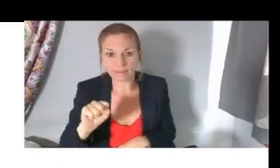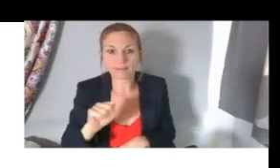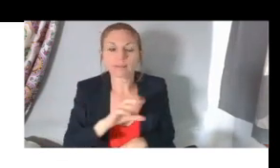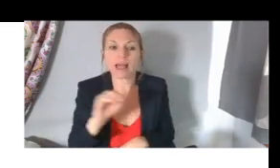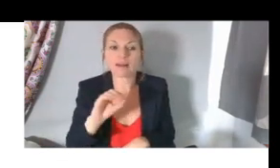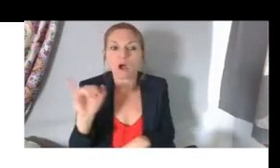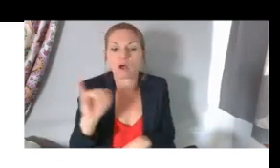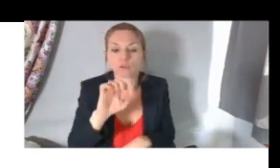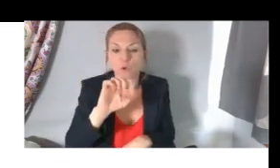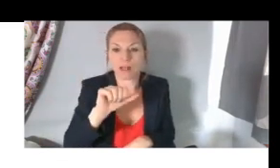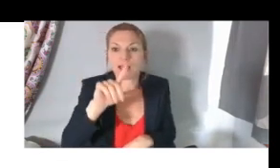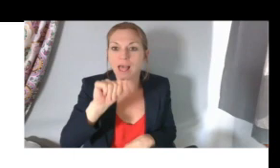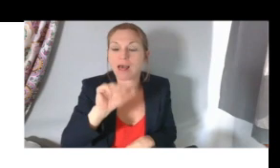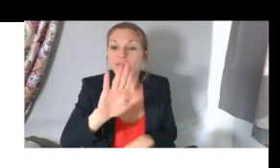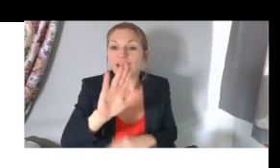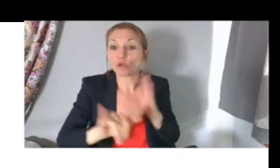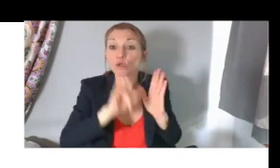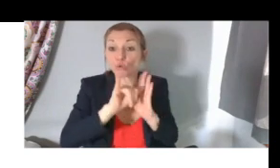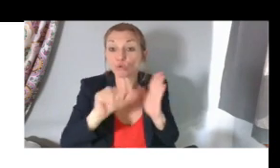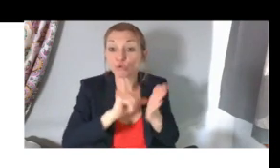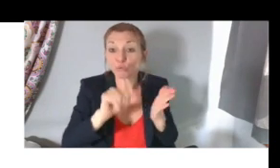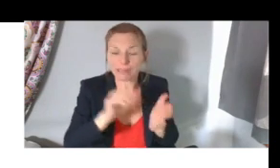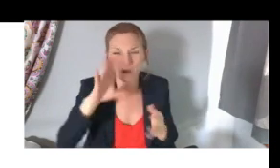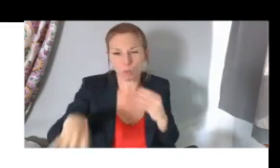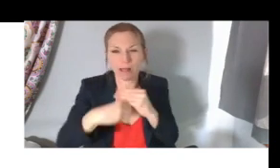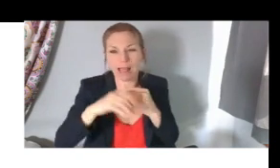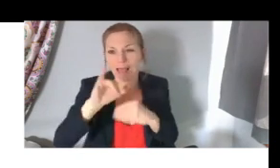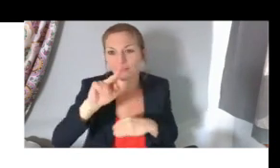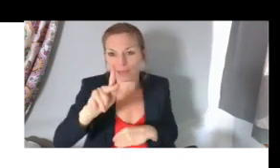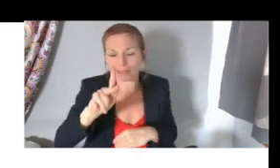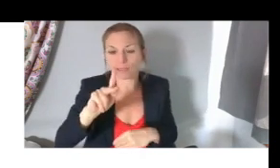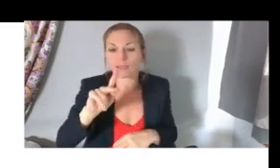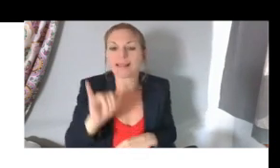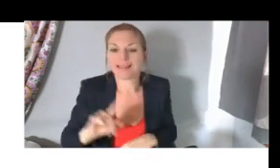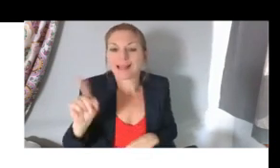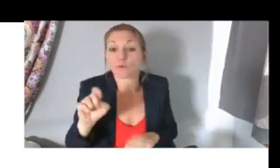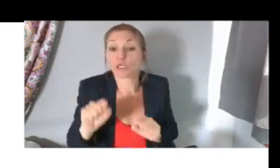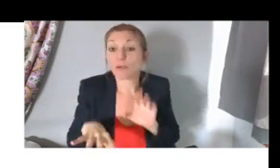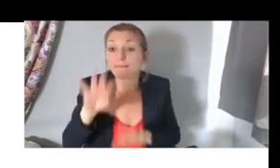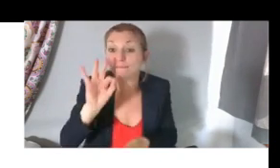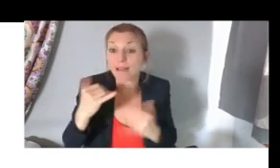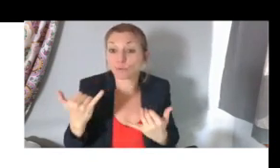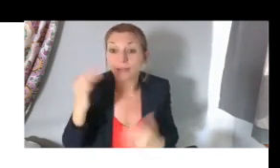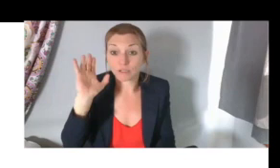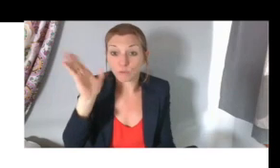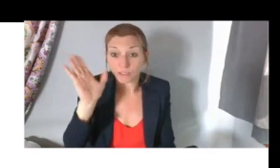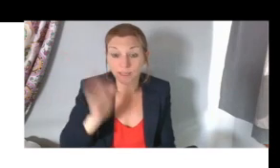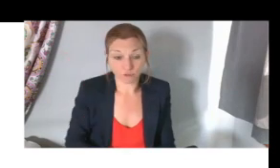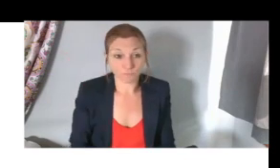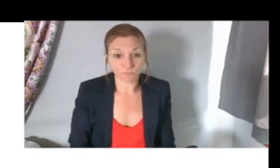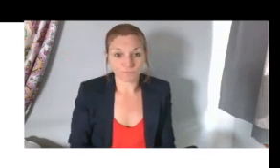YouTube page where you can find the recording and access this